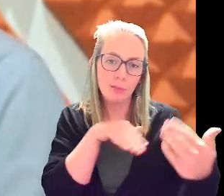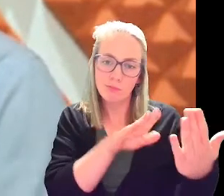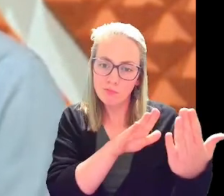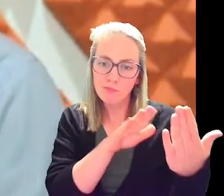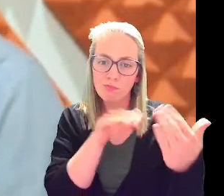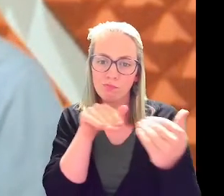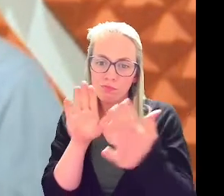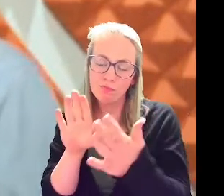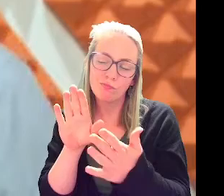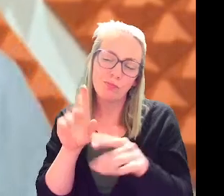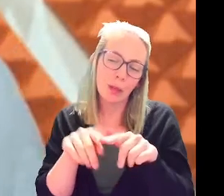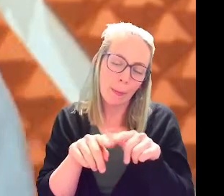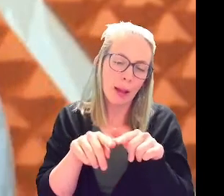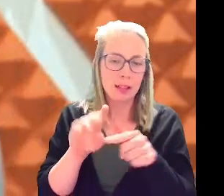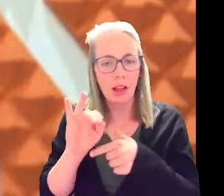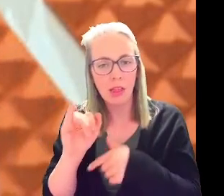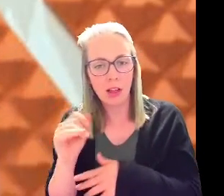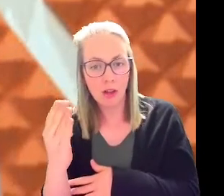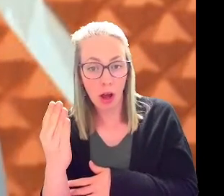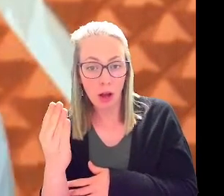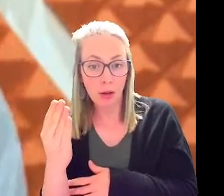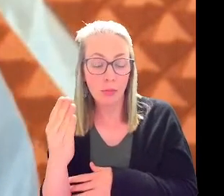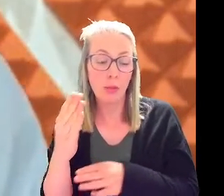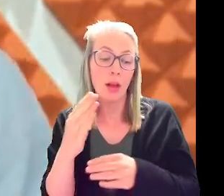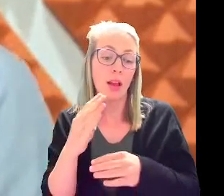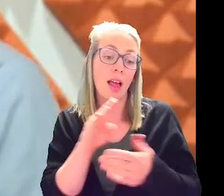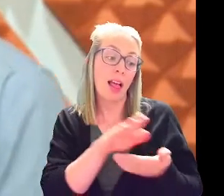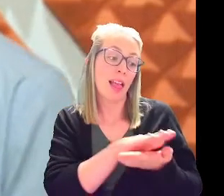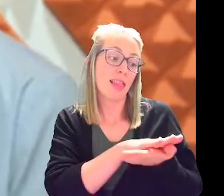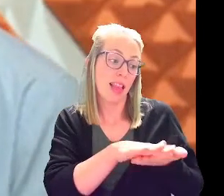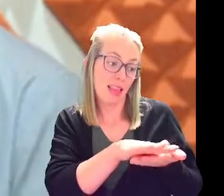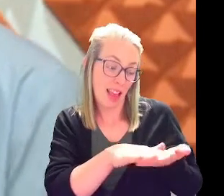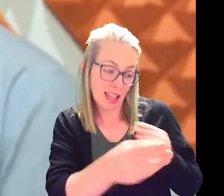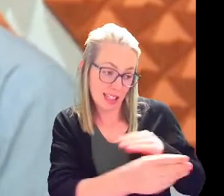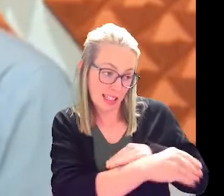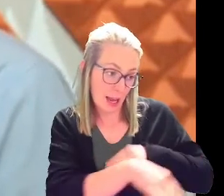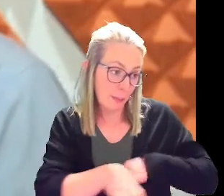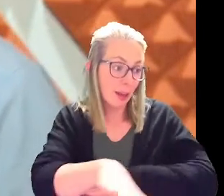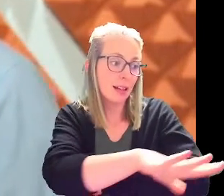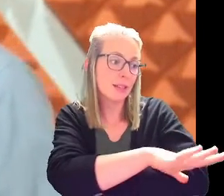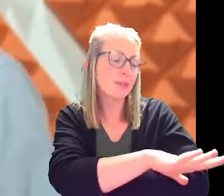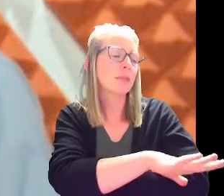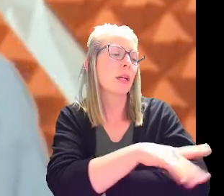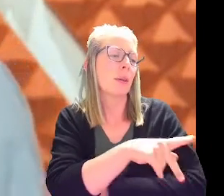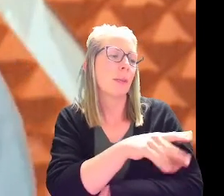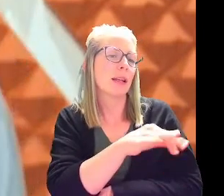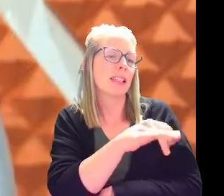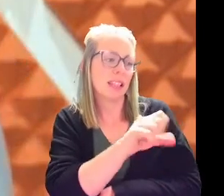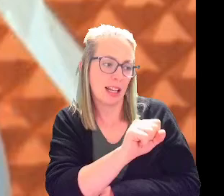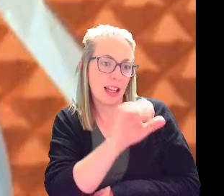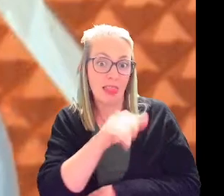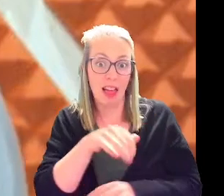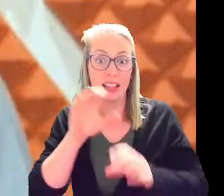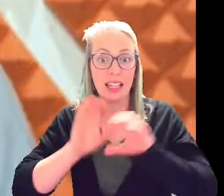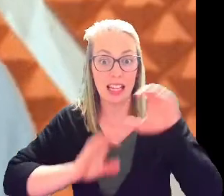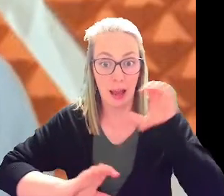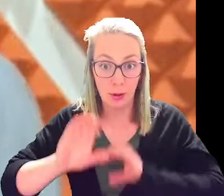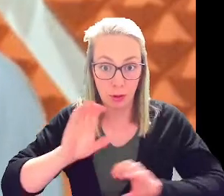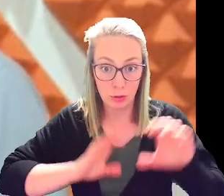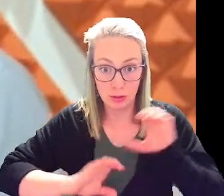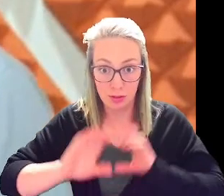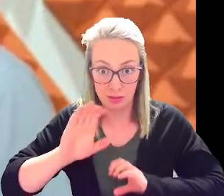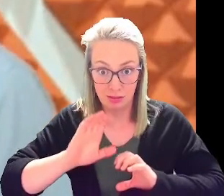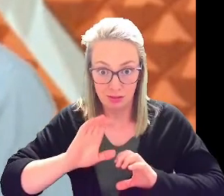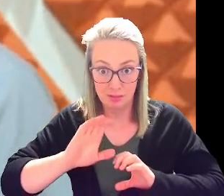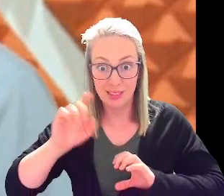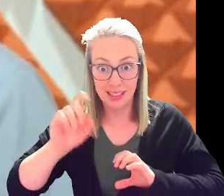depending who you're helping, then the landscaping could require pesticides. Now we're talking chemicals. And if we're talking chemicals, you kind of need